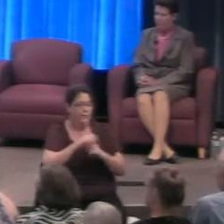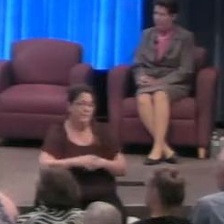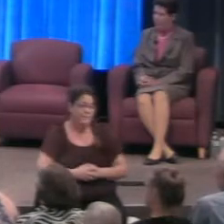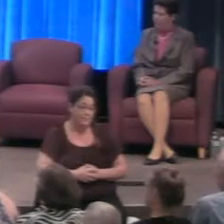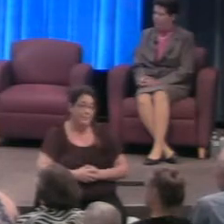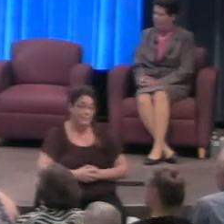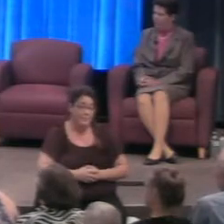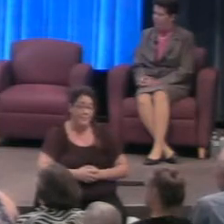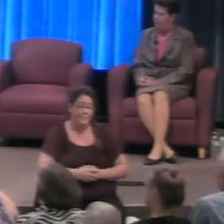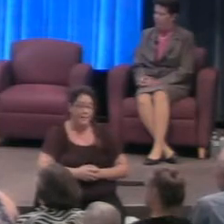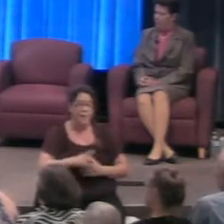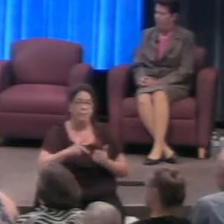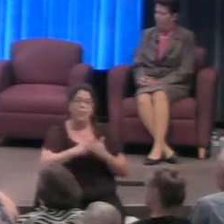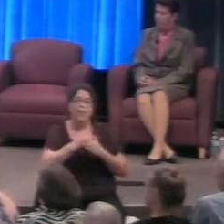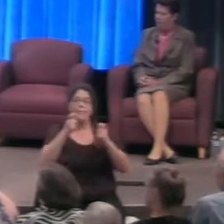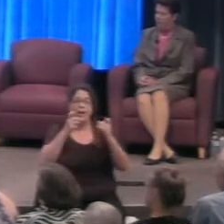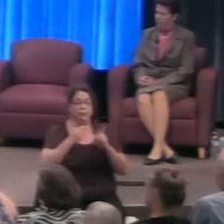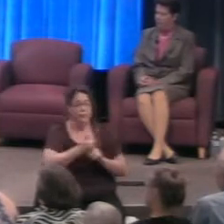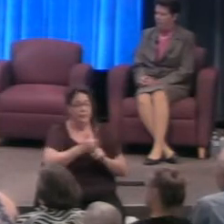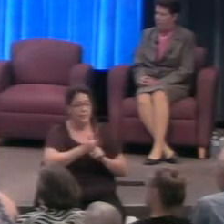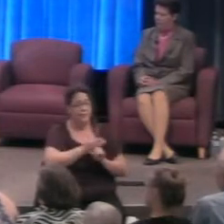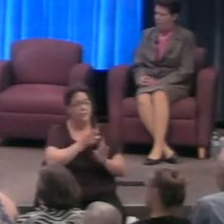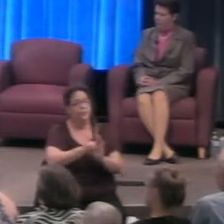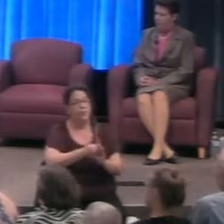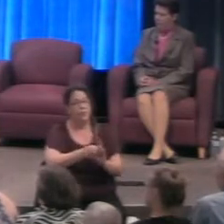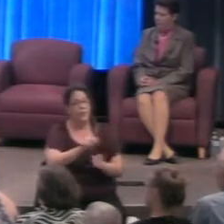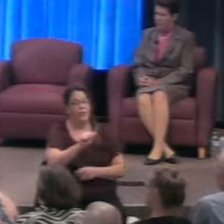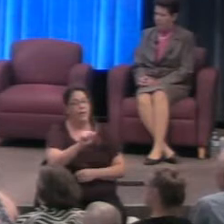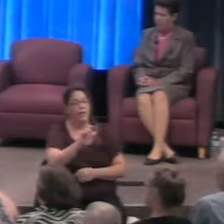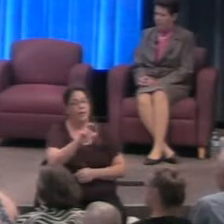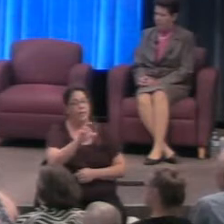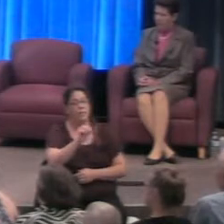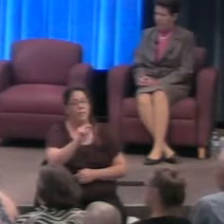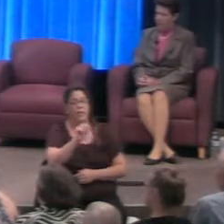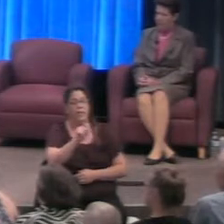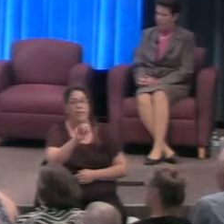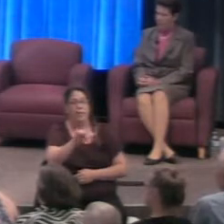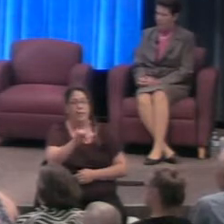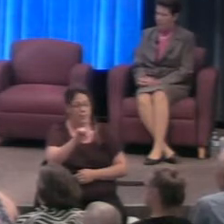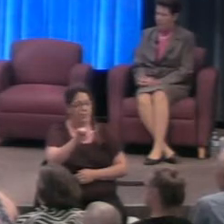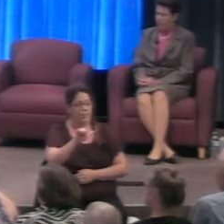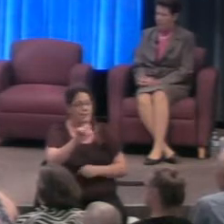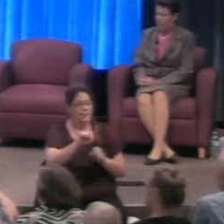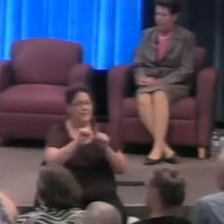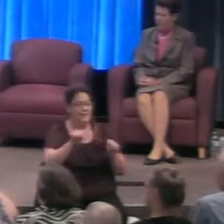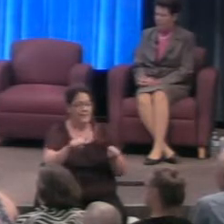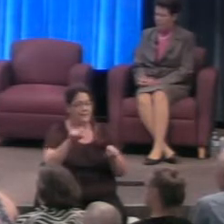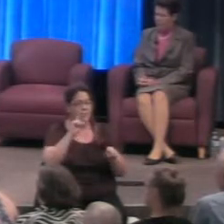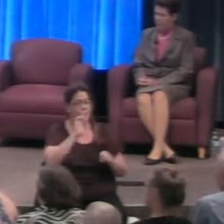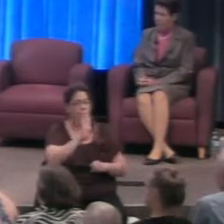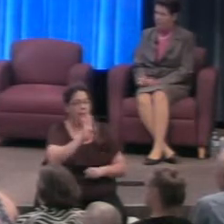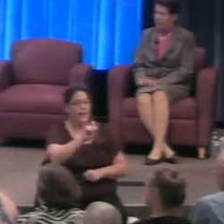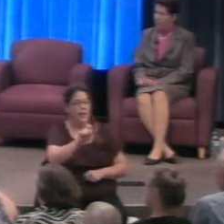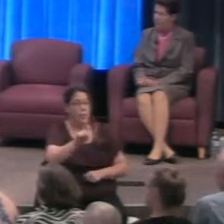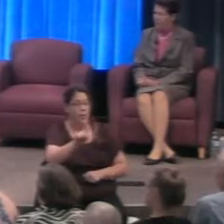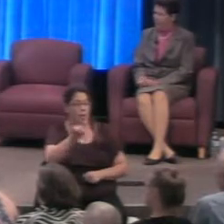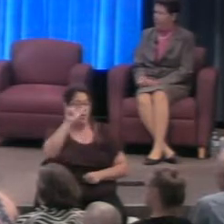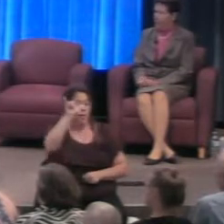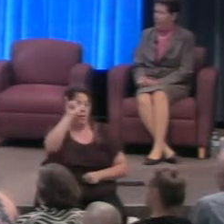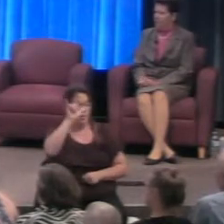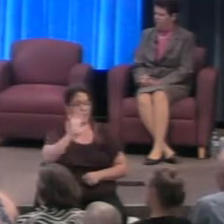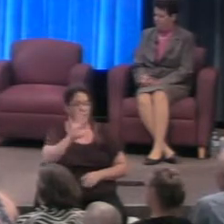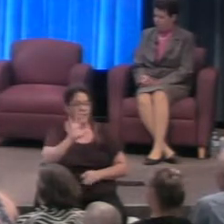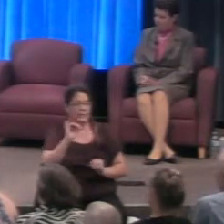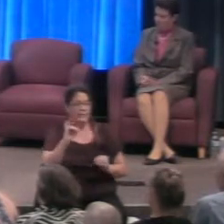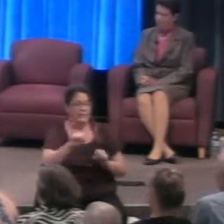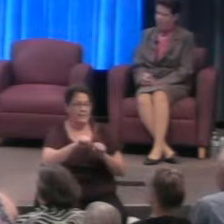As a program manager, Janet joined the Aeronautical Systems Center in the B-1 program office, the bones, sir, if